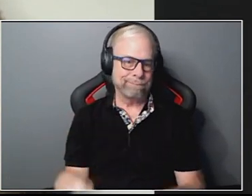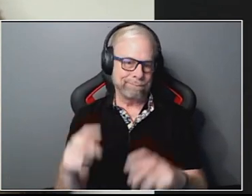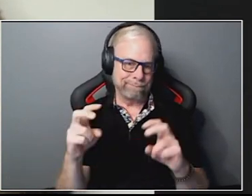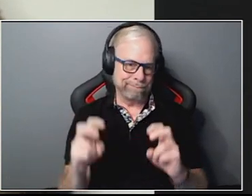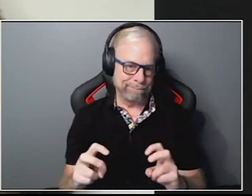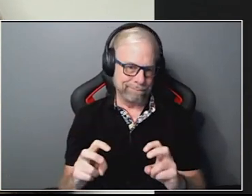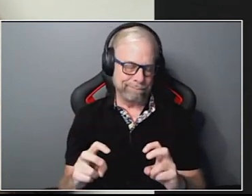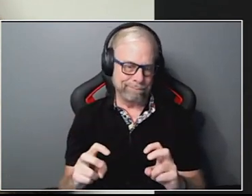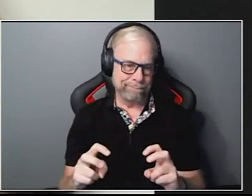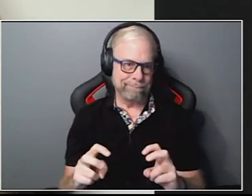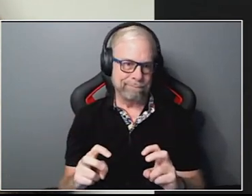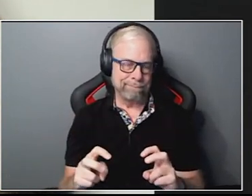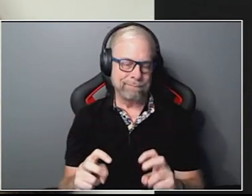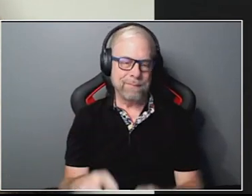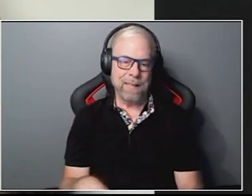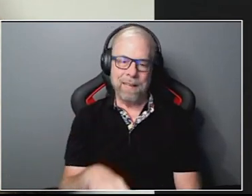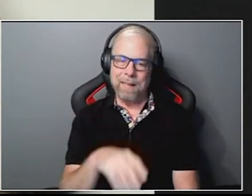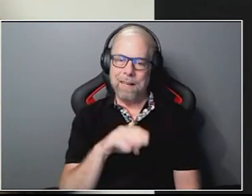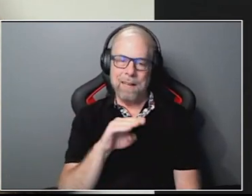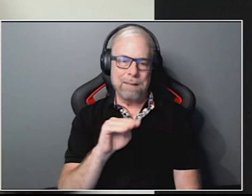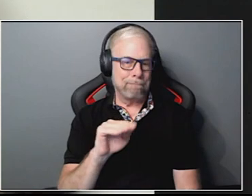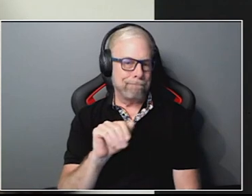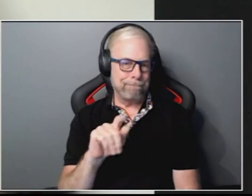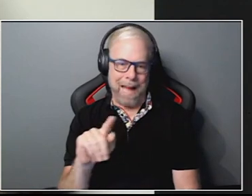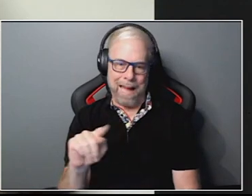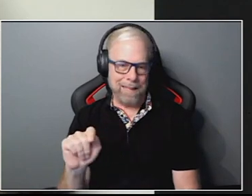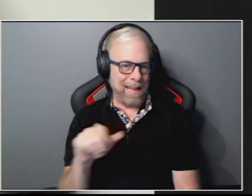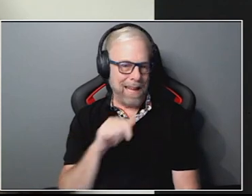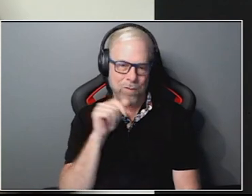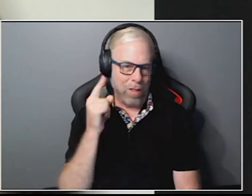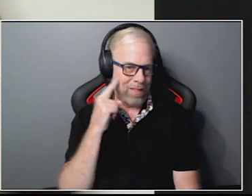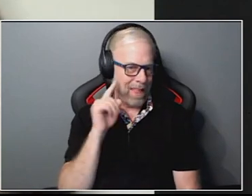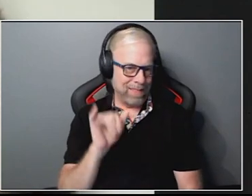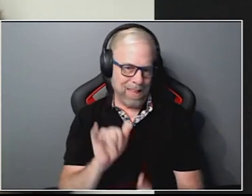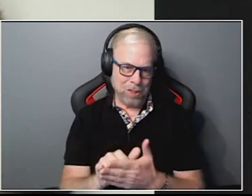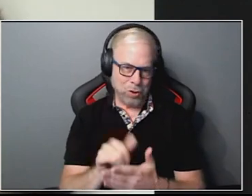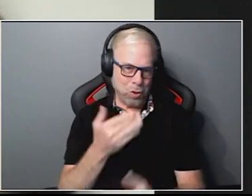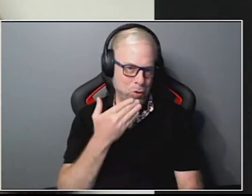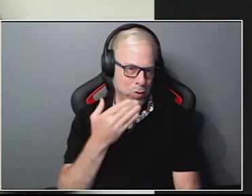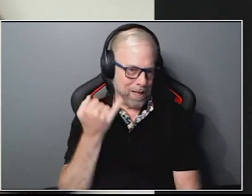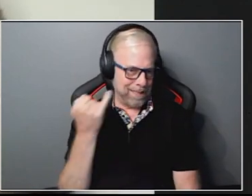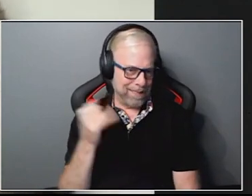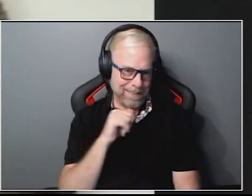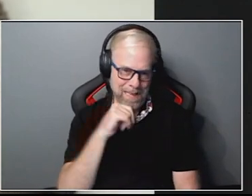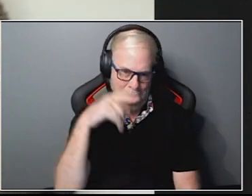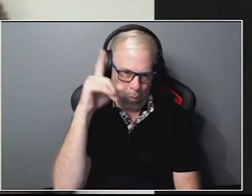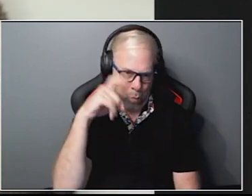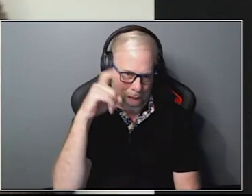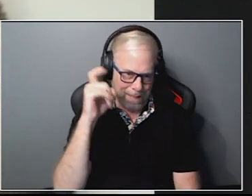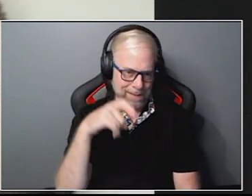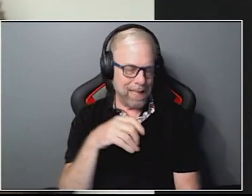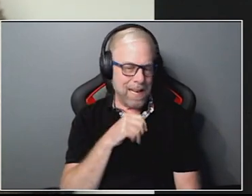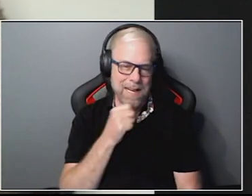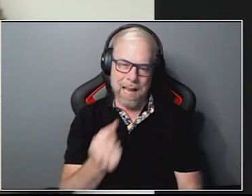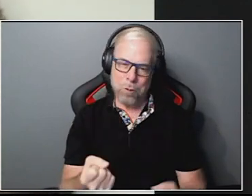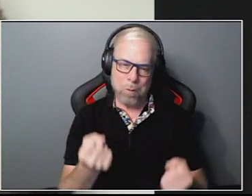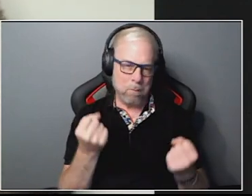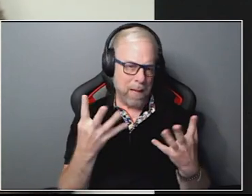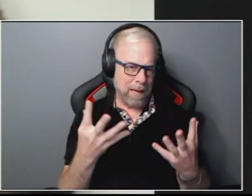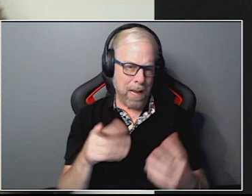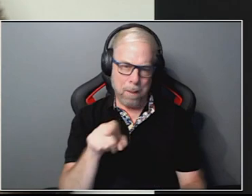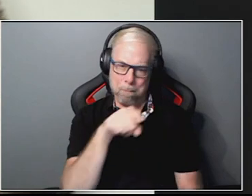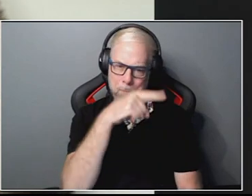Matt, I don't think that's a wise decision. You see, there are not too many Black men who